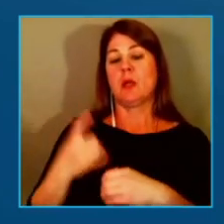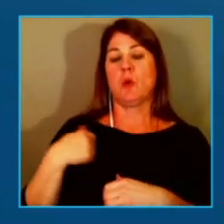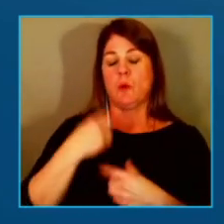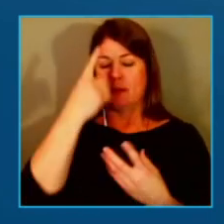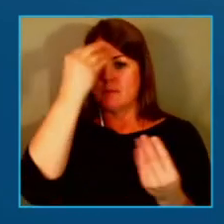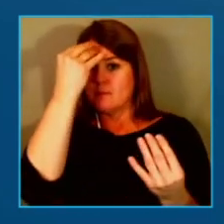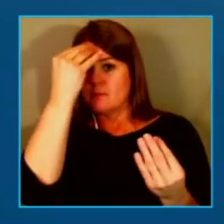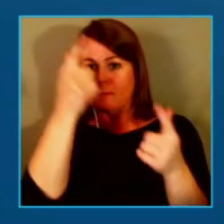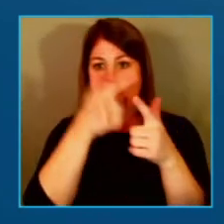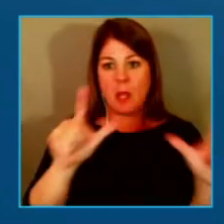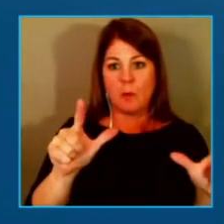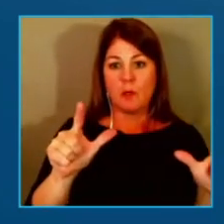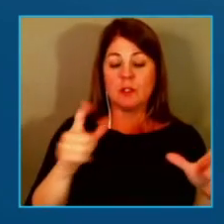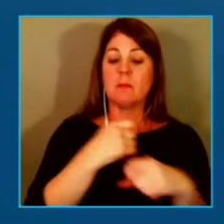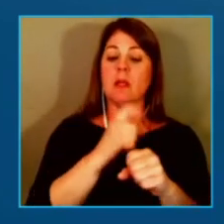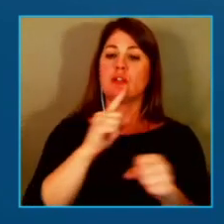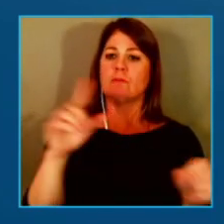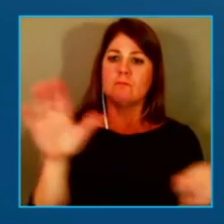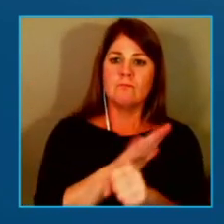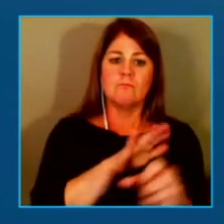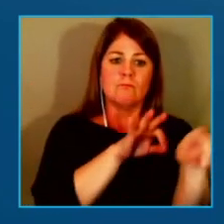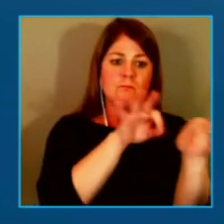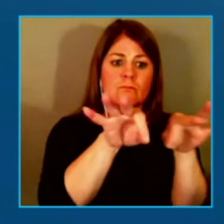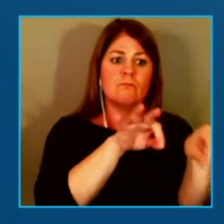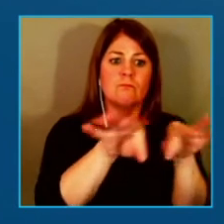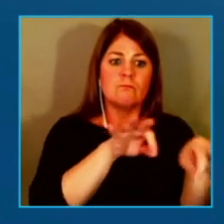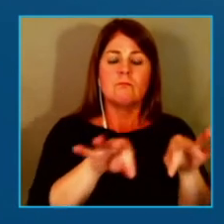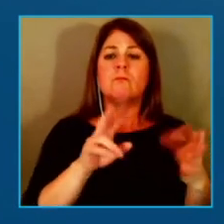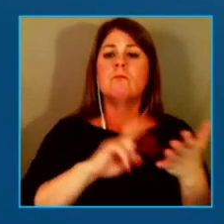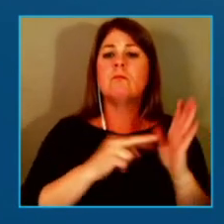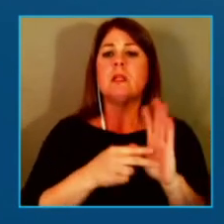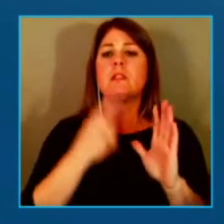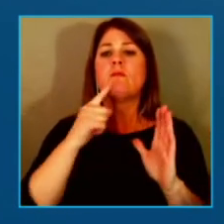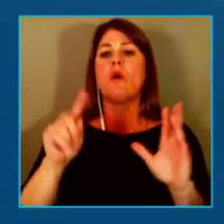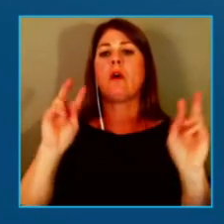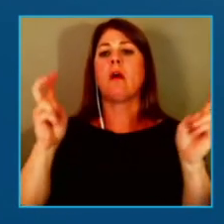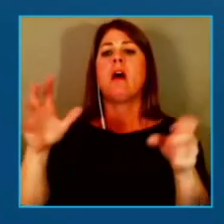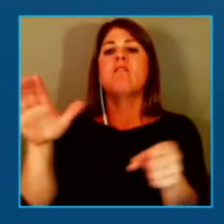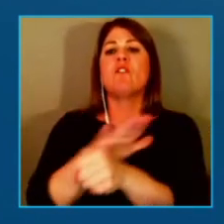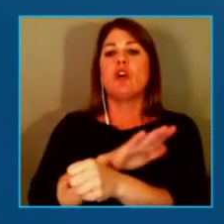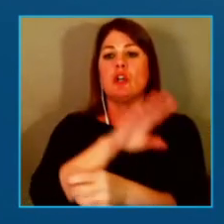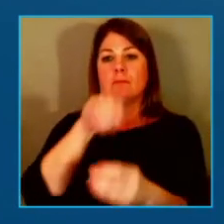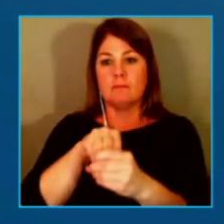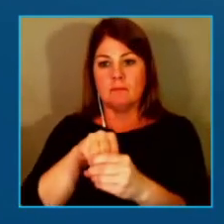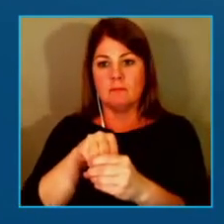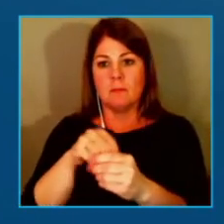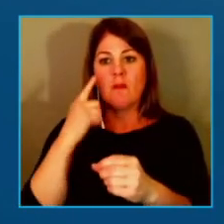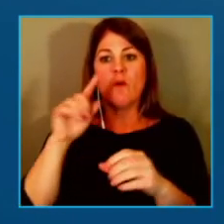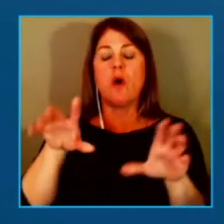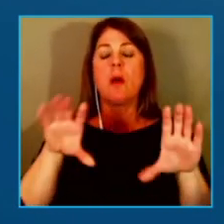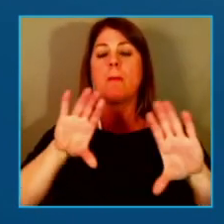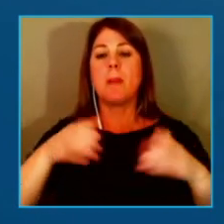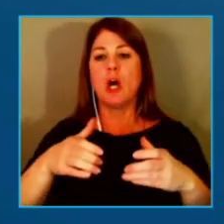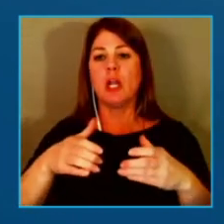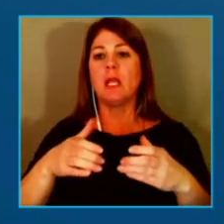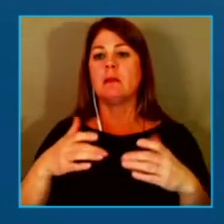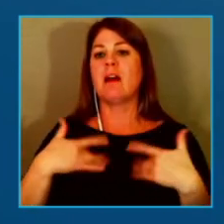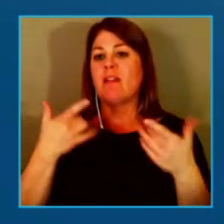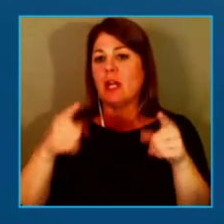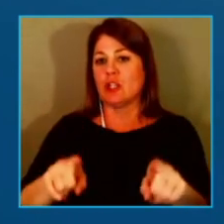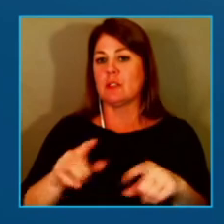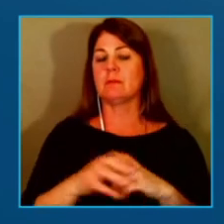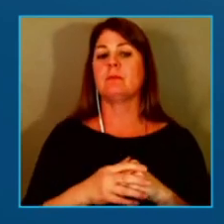we fully define what it means to have full participation in party affairs. We added provisions